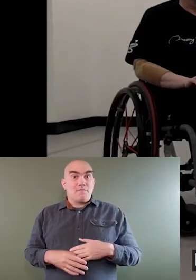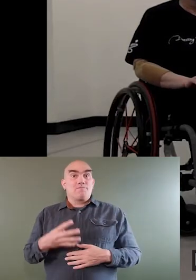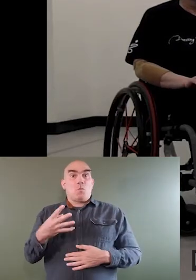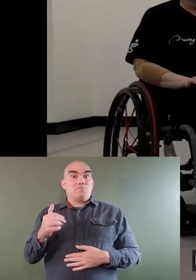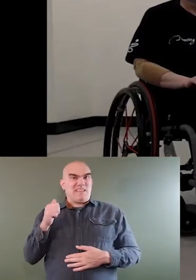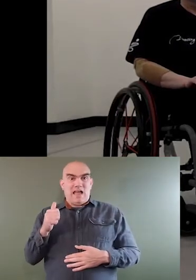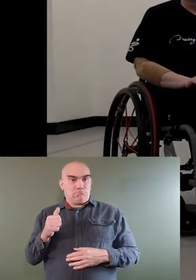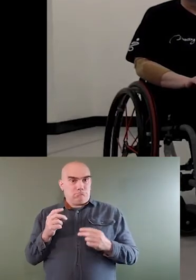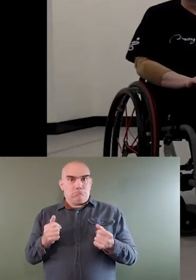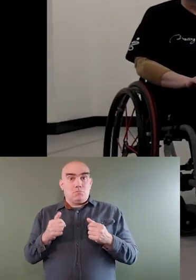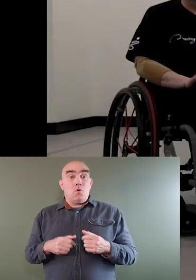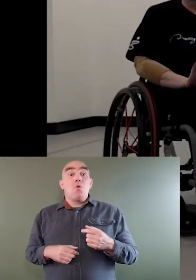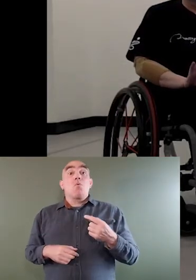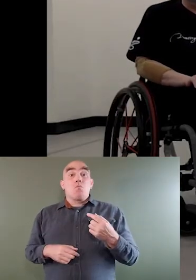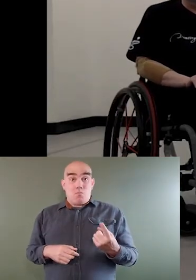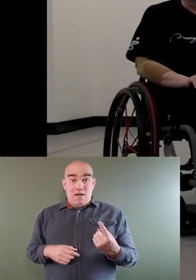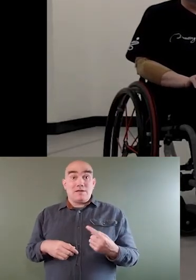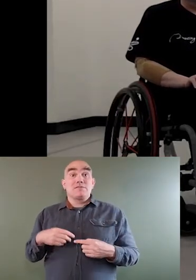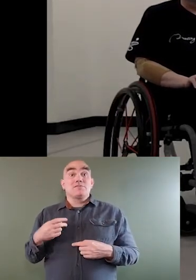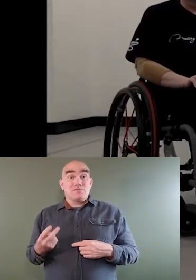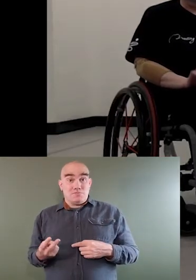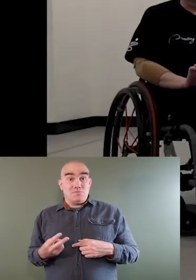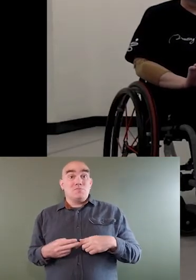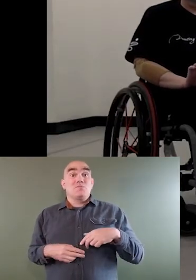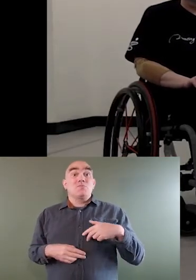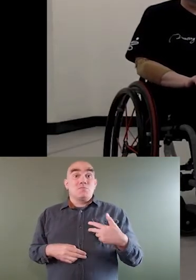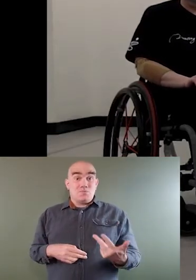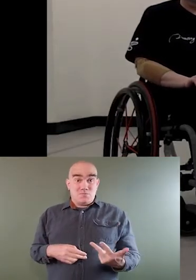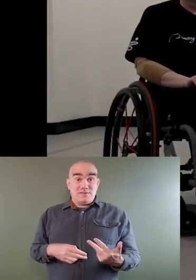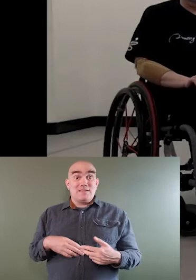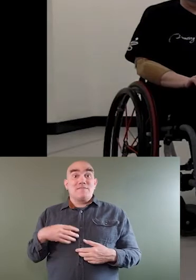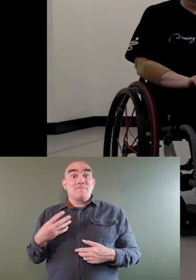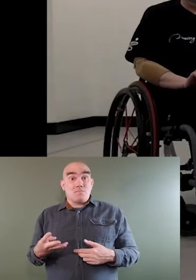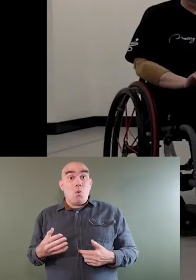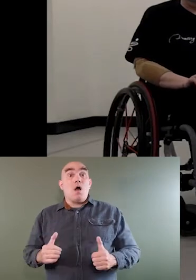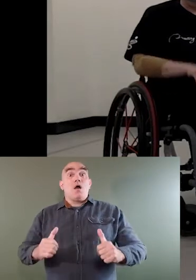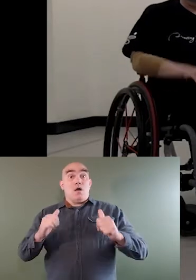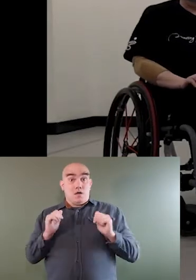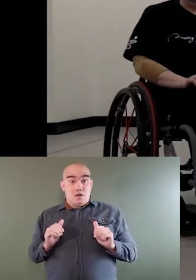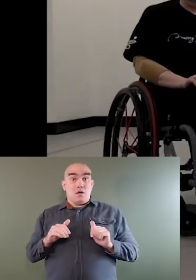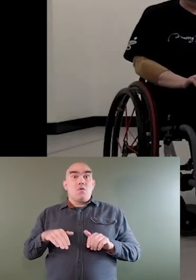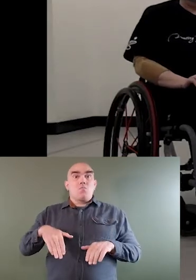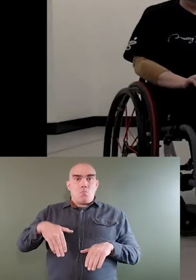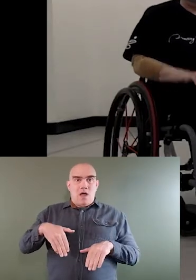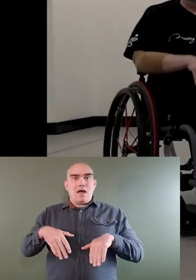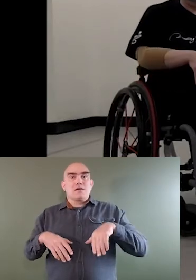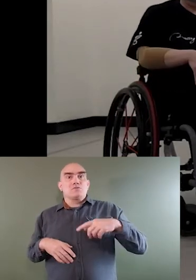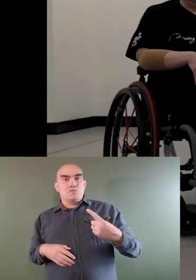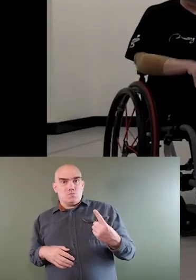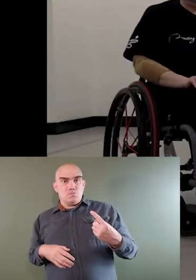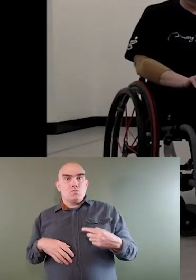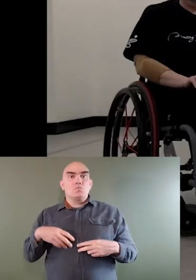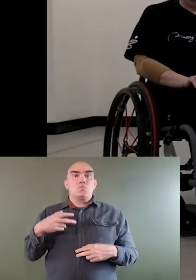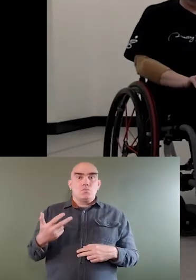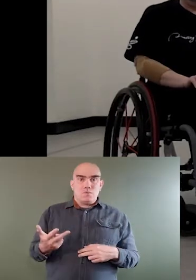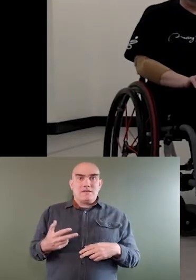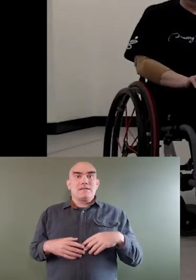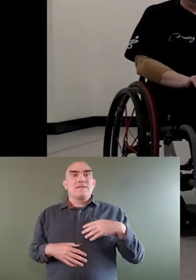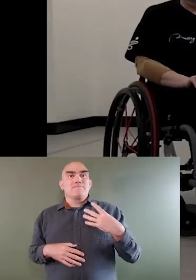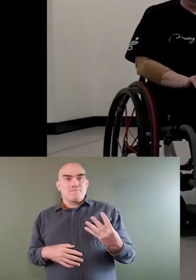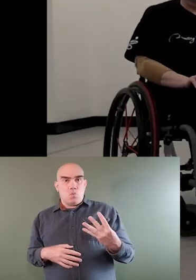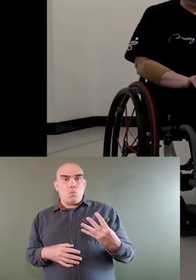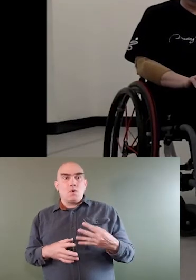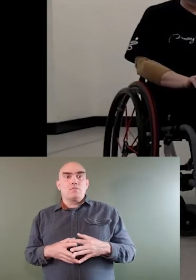the back. We go 1, 2, 3, 4, 1, 2, 3,